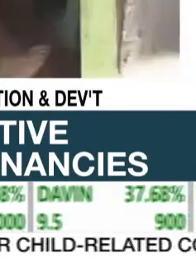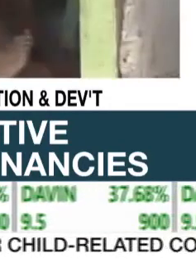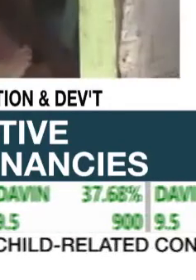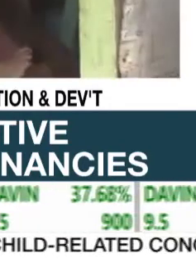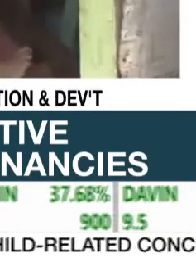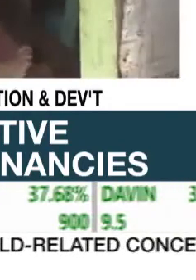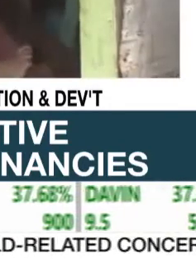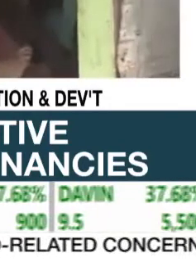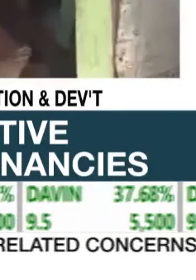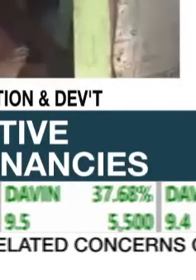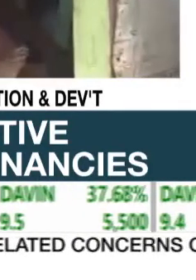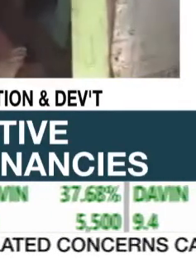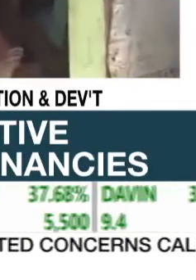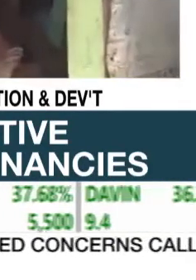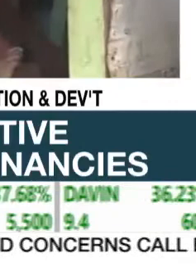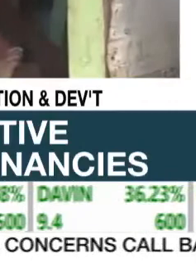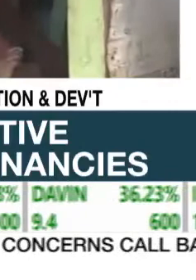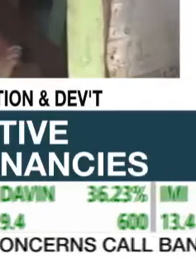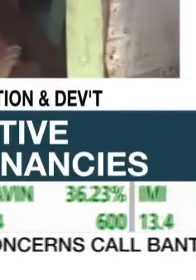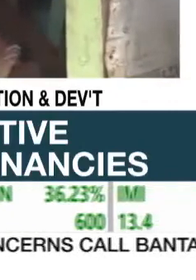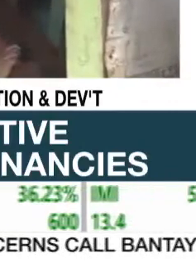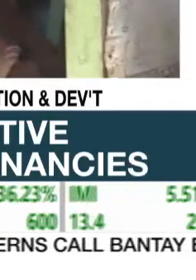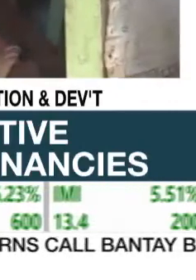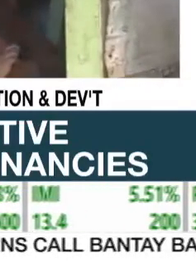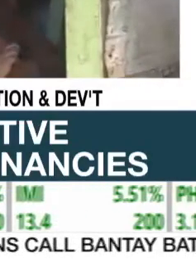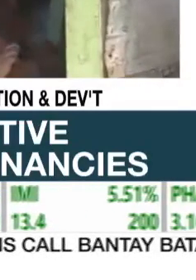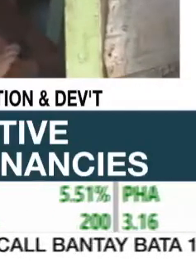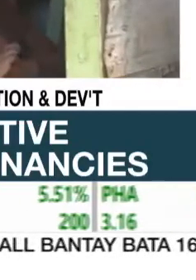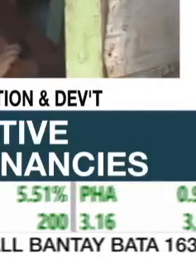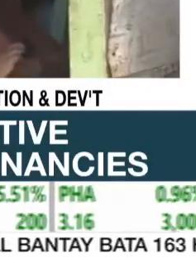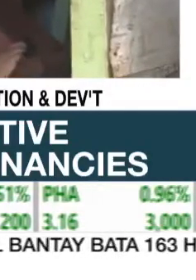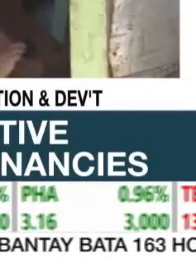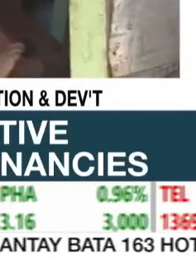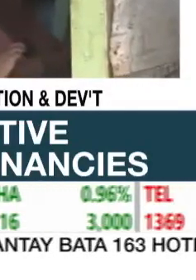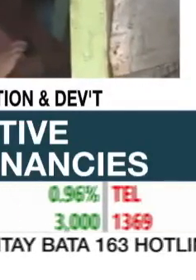all of these confluence of events,